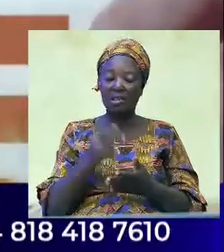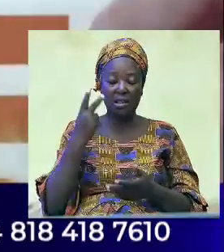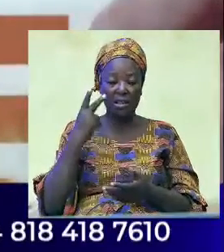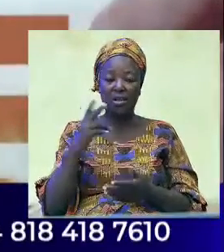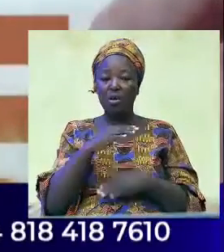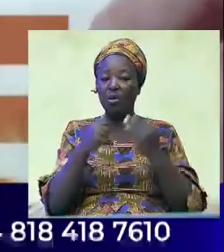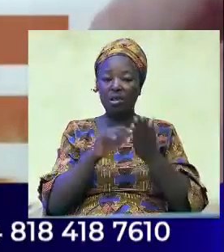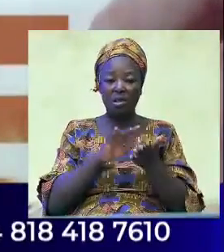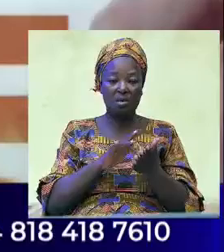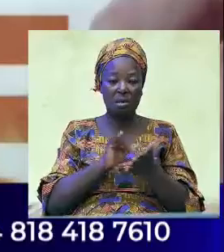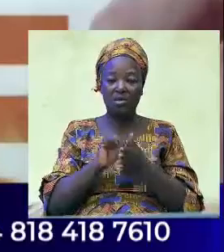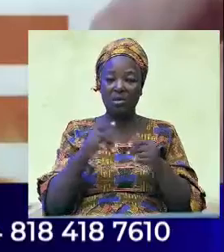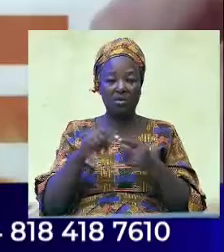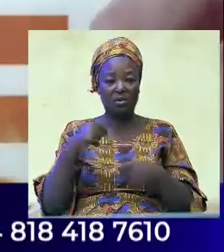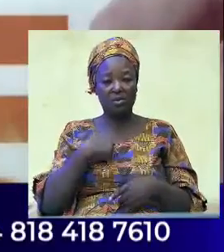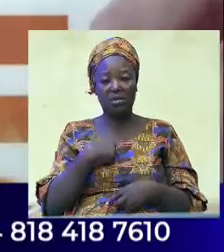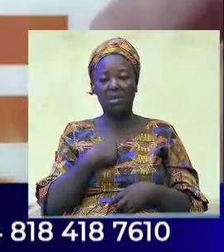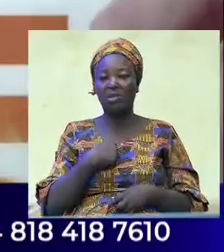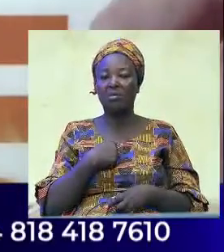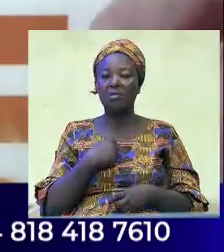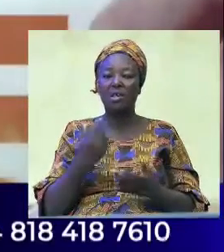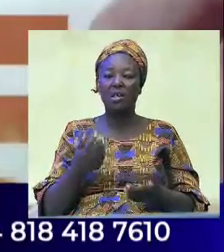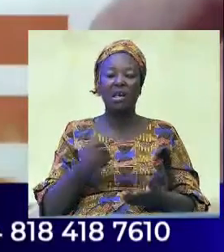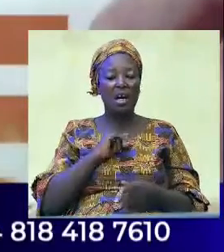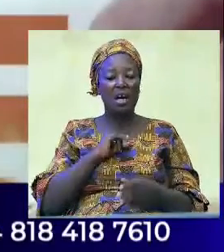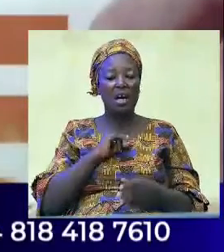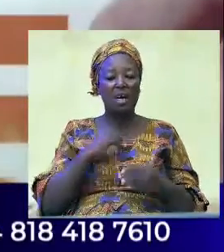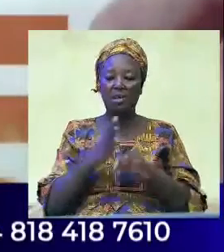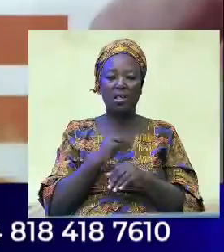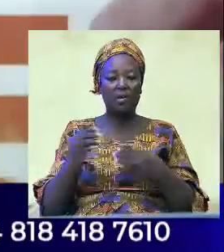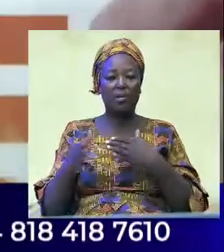is treating me, so I should come up with all those drugs he has given to me.